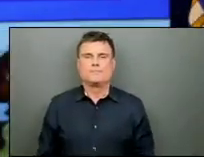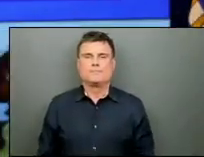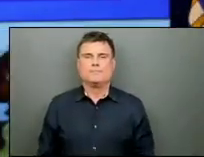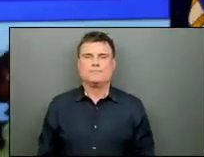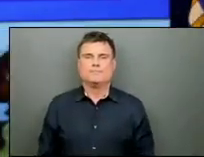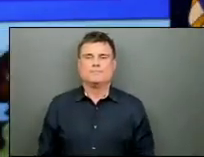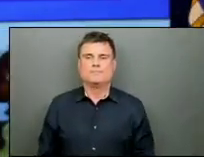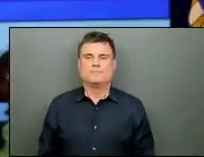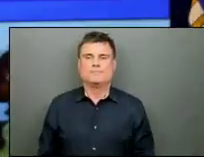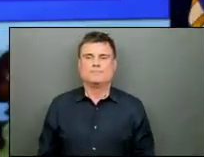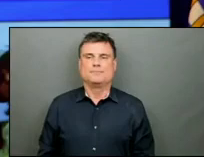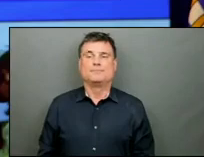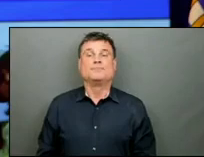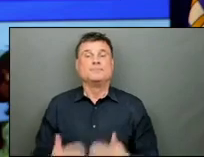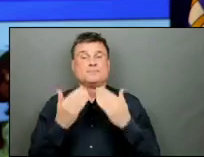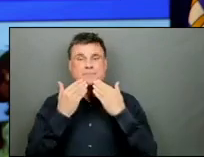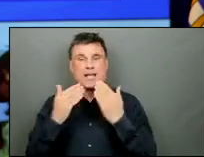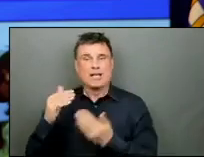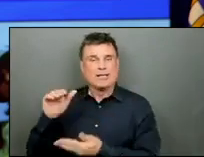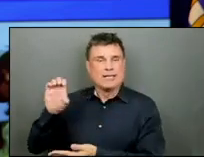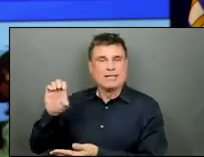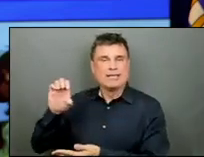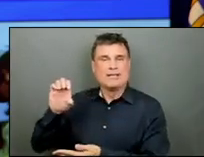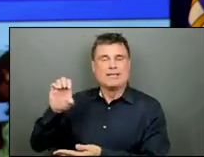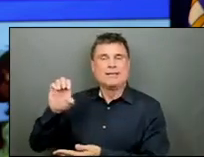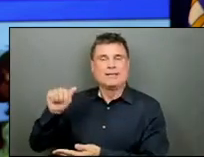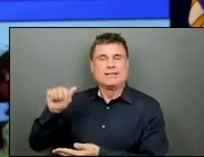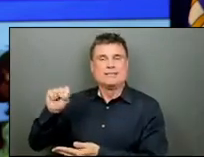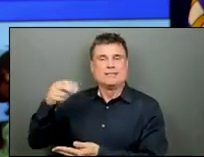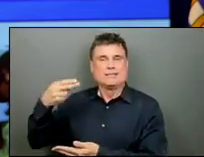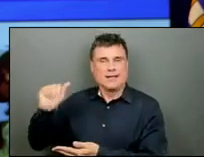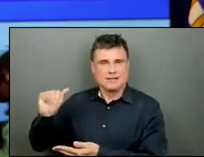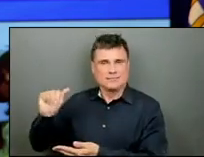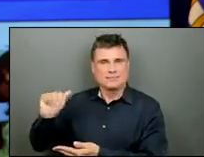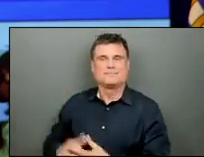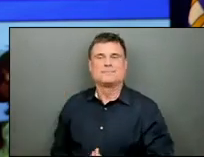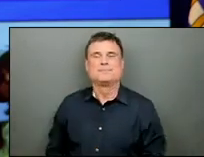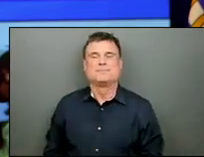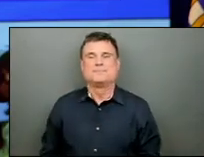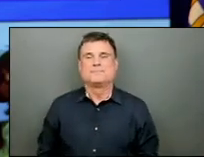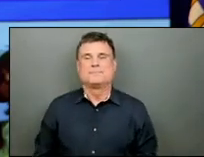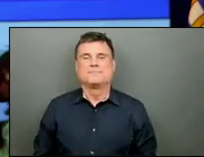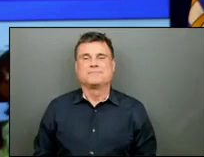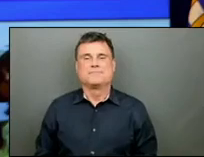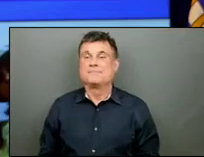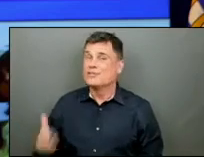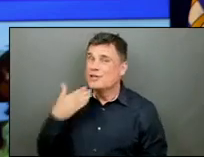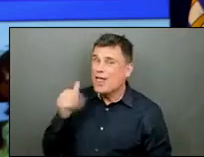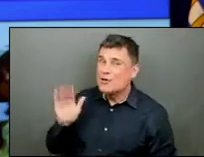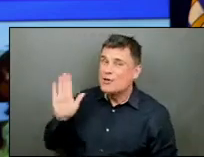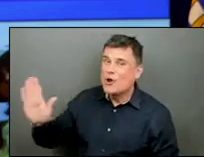Thank you so much, EASHA, for sharing your experience, and of course, wish you best of luck in the opportunity that you have